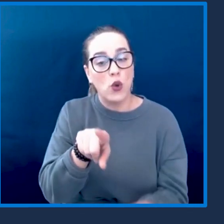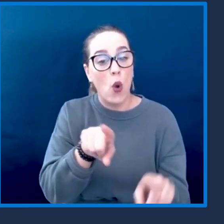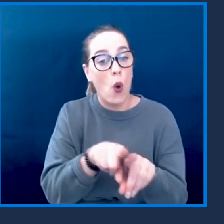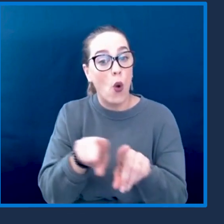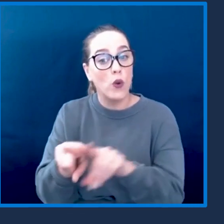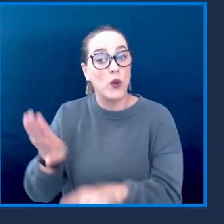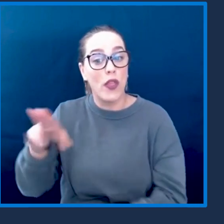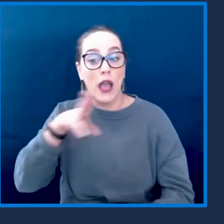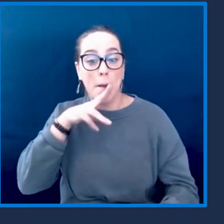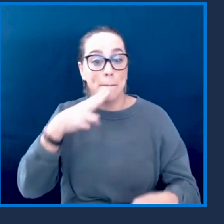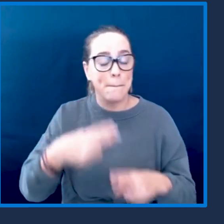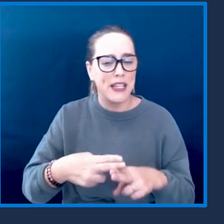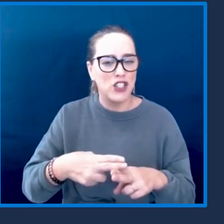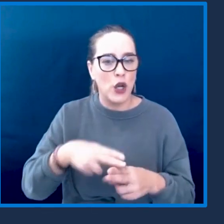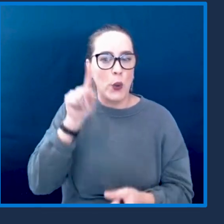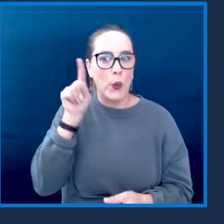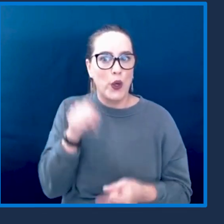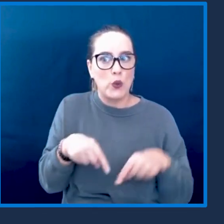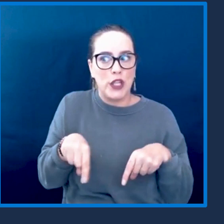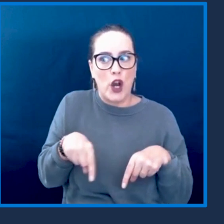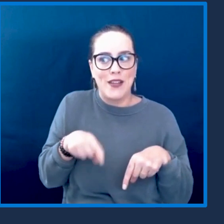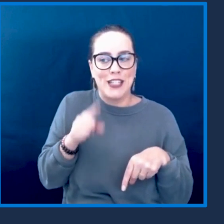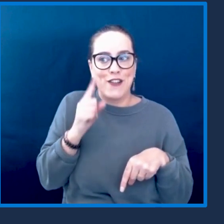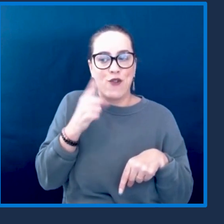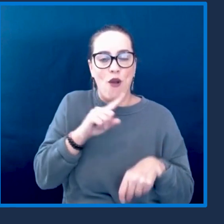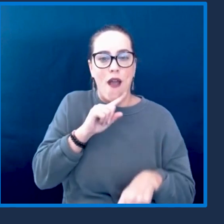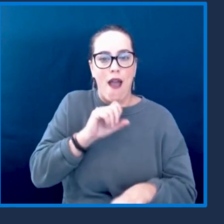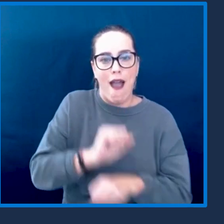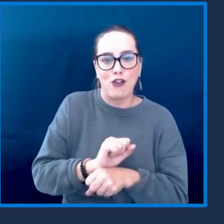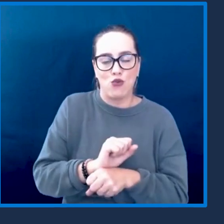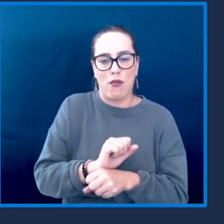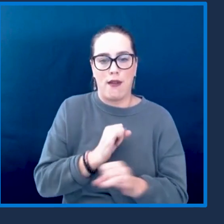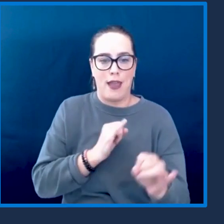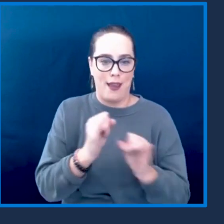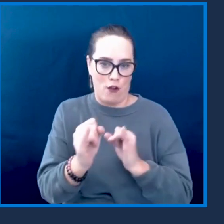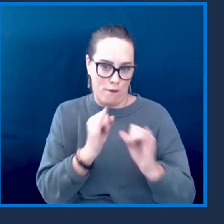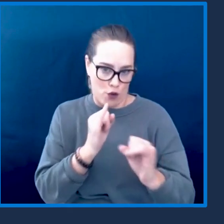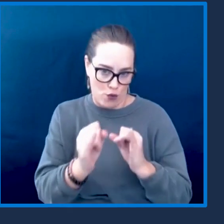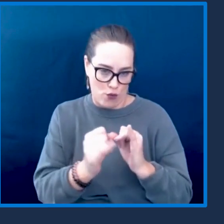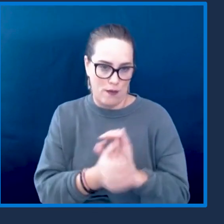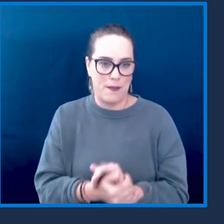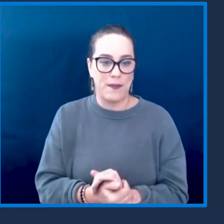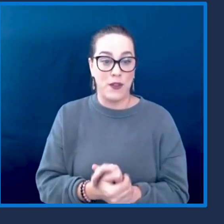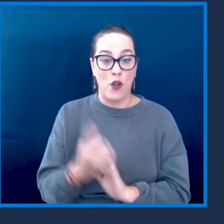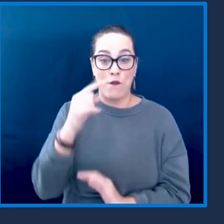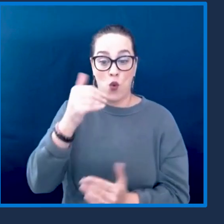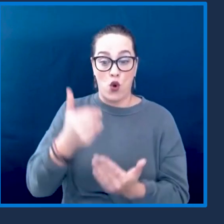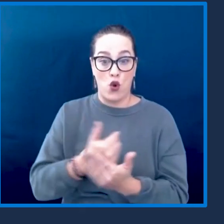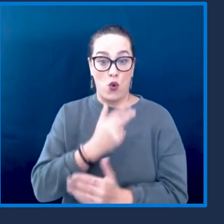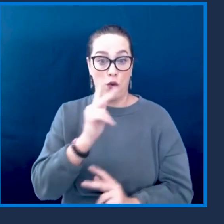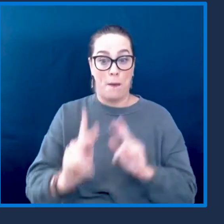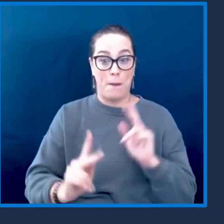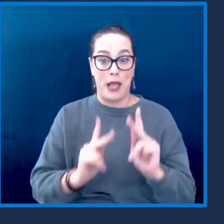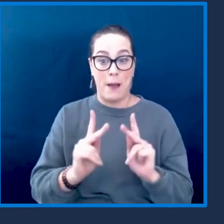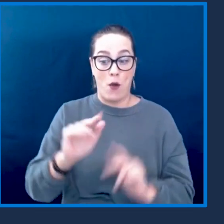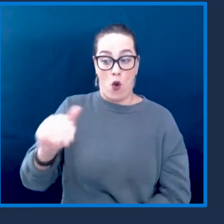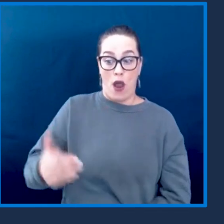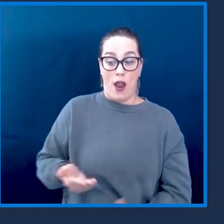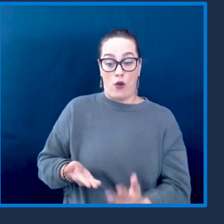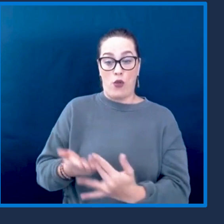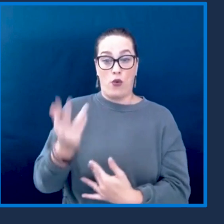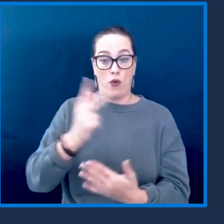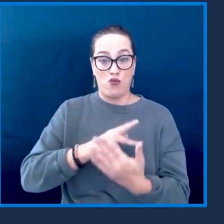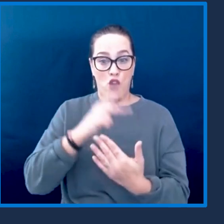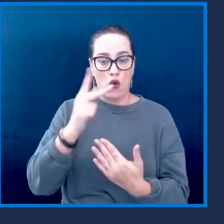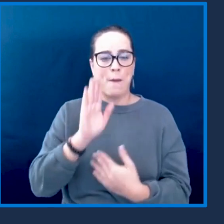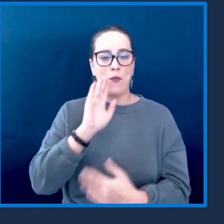that nervousness going into their actual interviews. For new employees that get hired through our programs, we assign a community